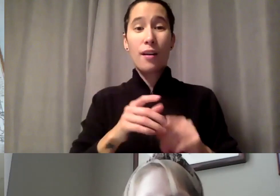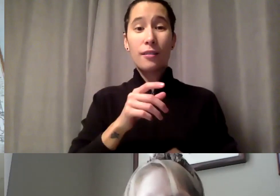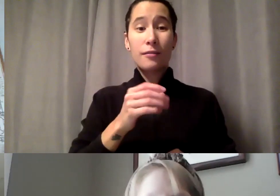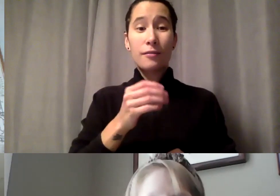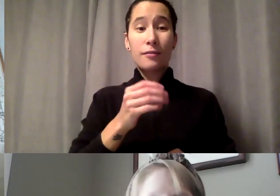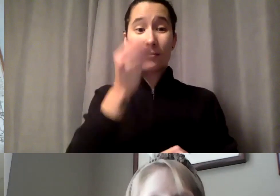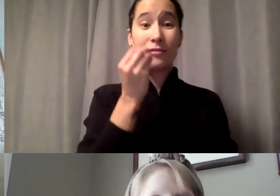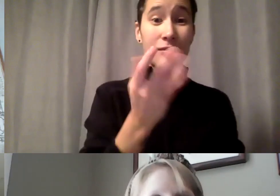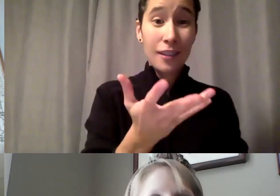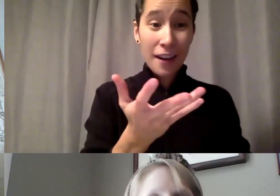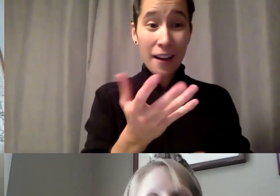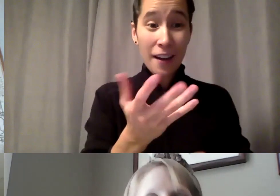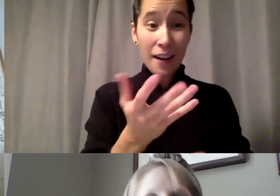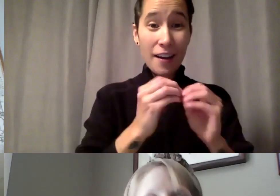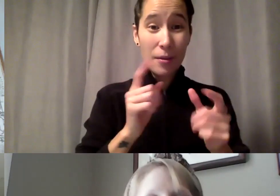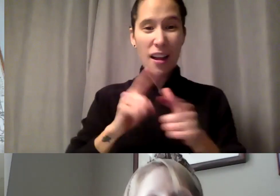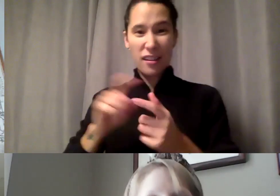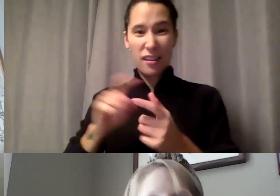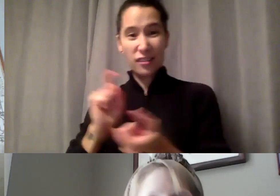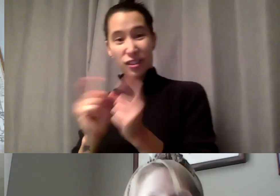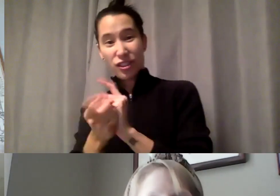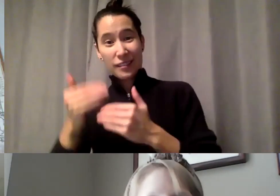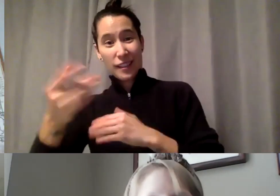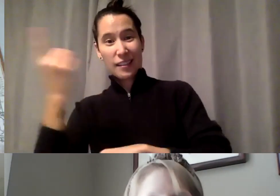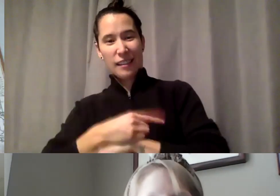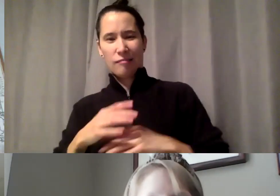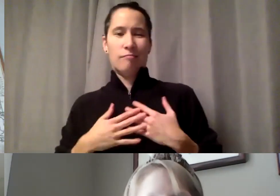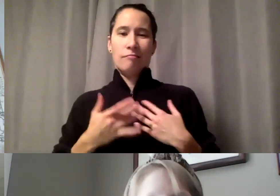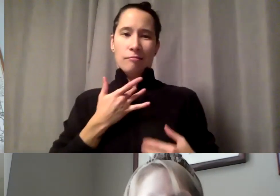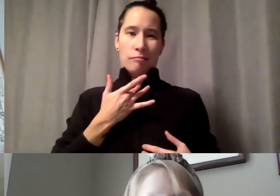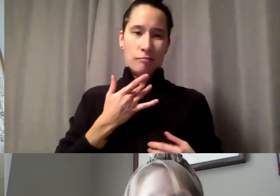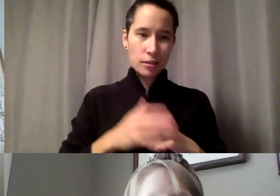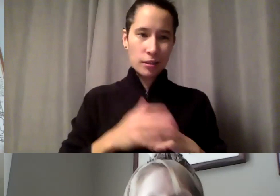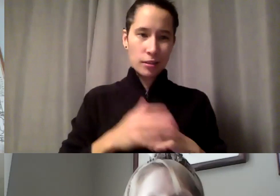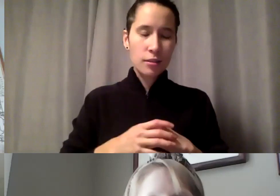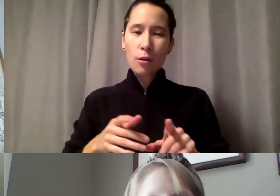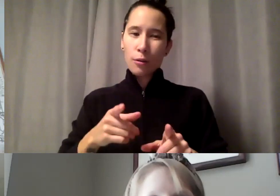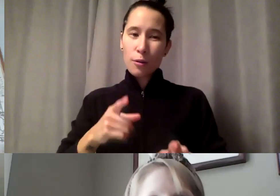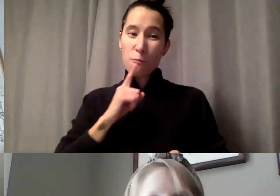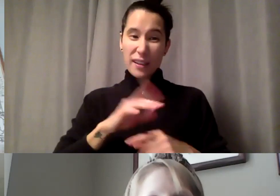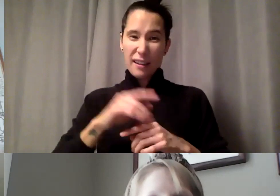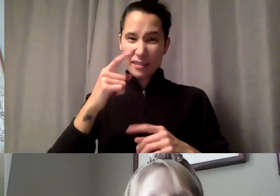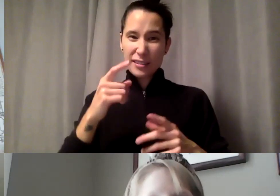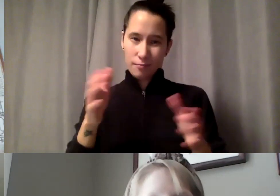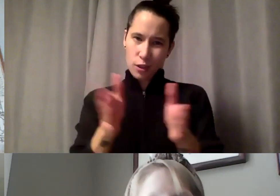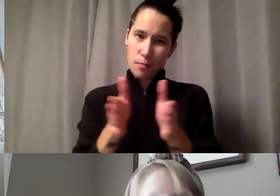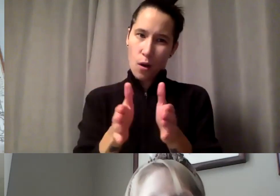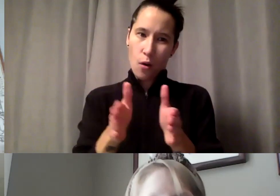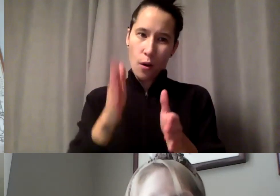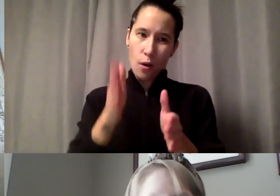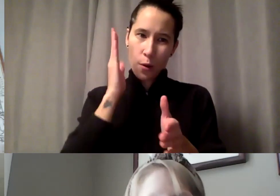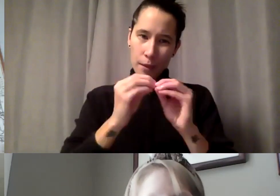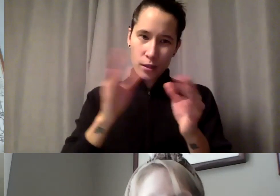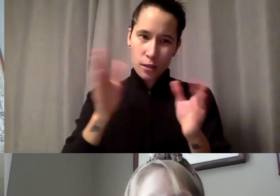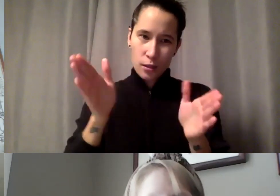changes in the next couple of days. I do want to say that think small, minimize and really minimize the